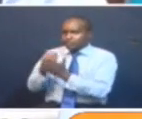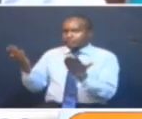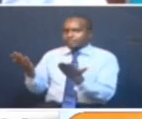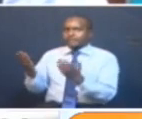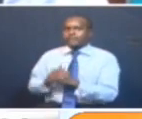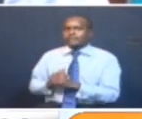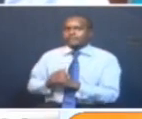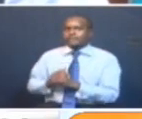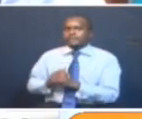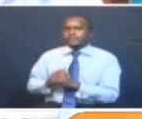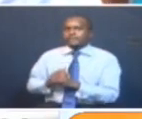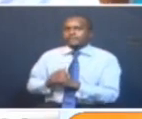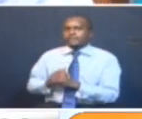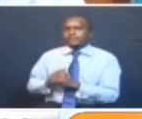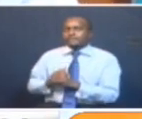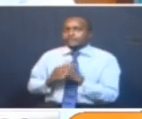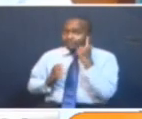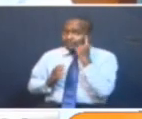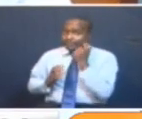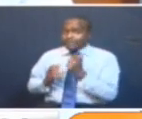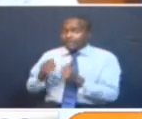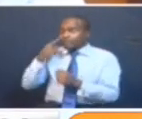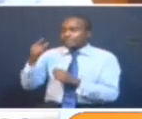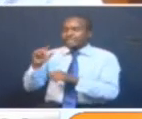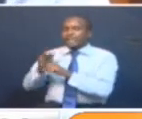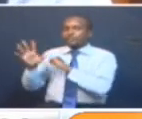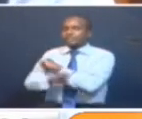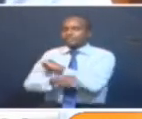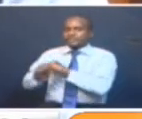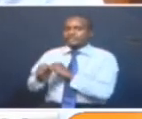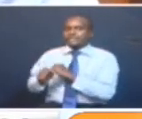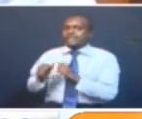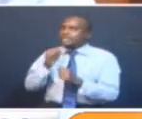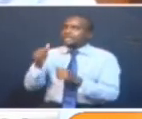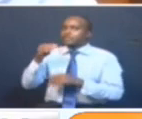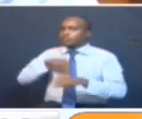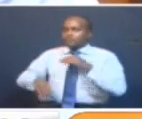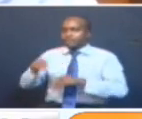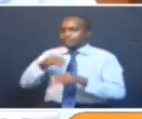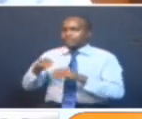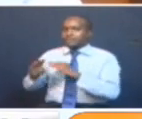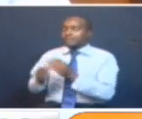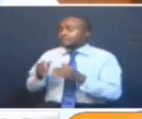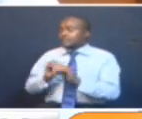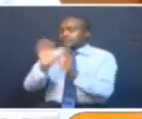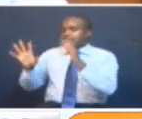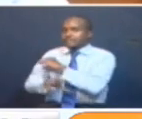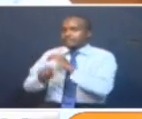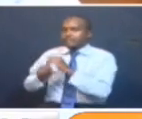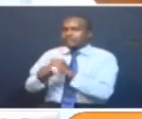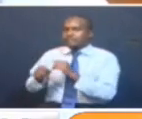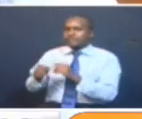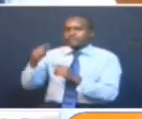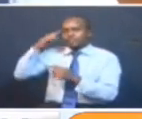see the amount of stealing, it's not corruption, this is open stealing going on. What goes through your